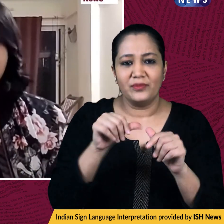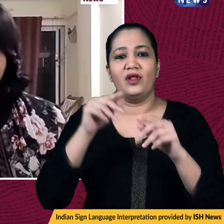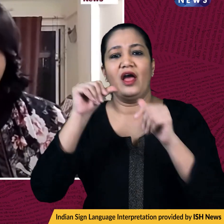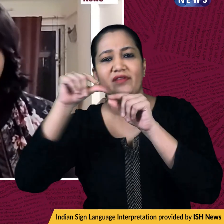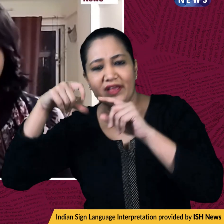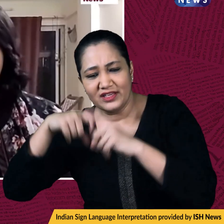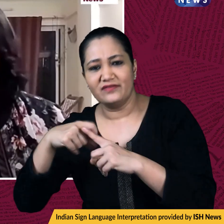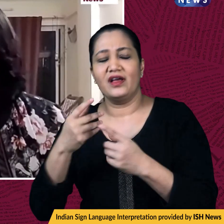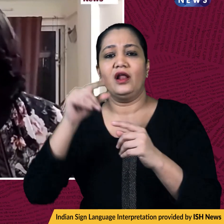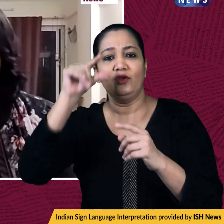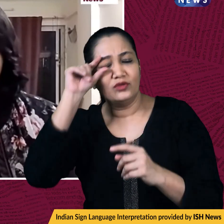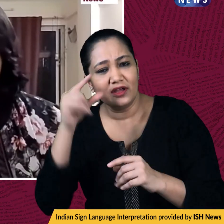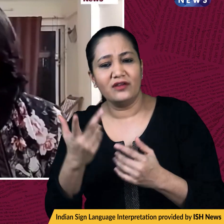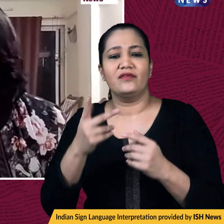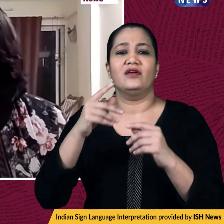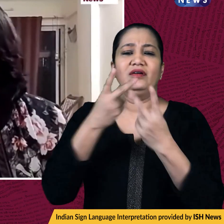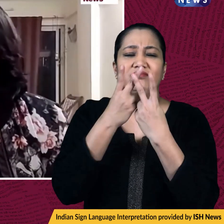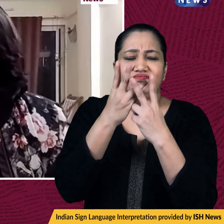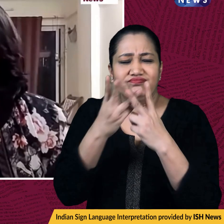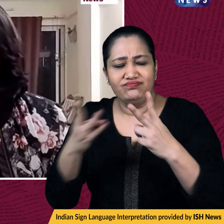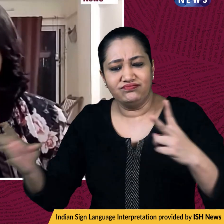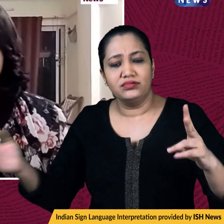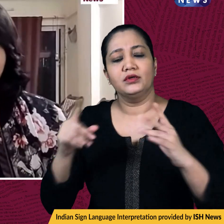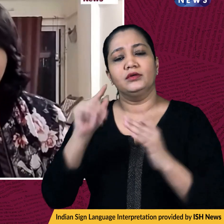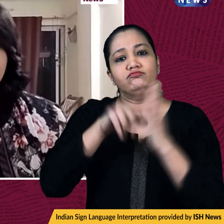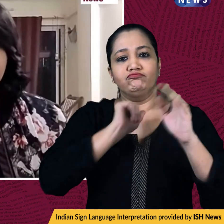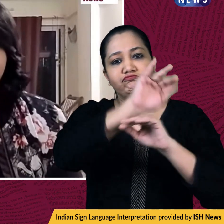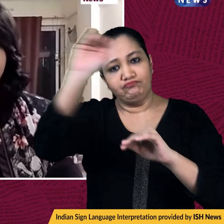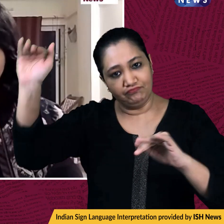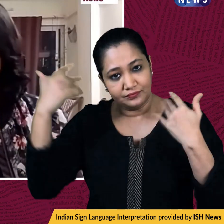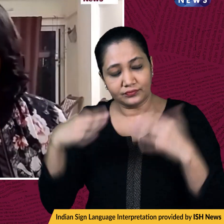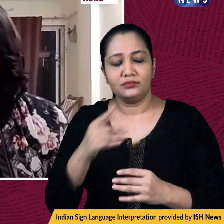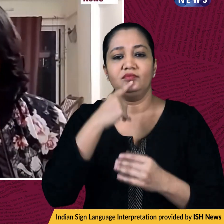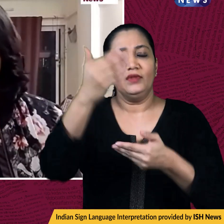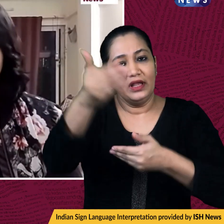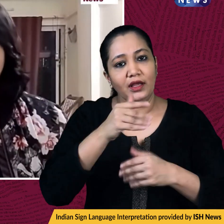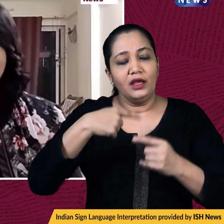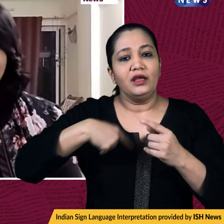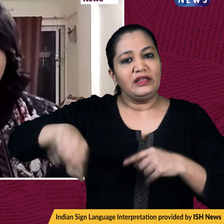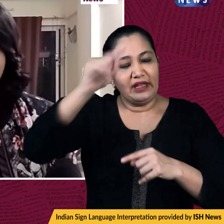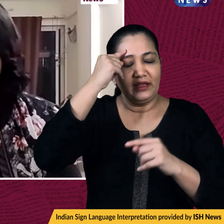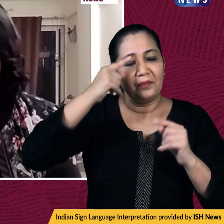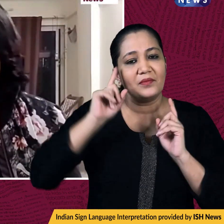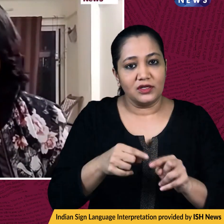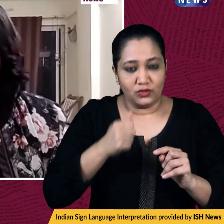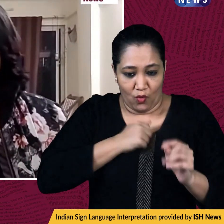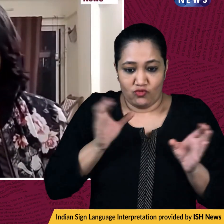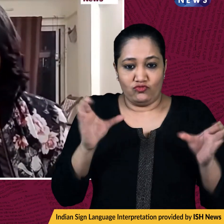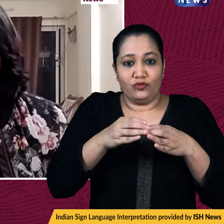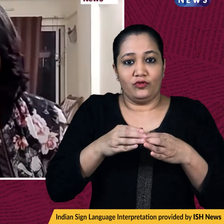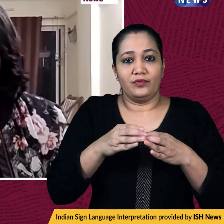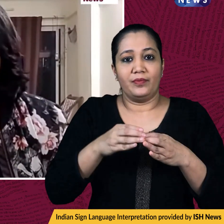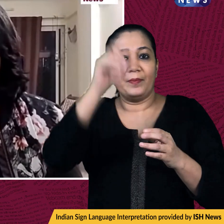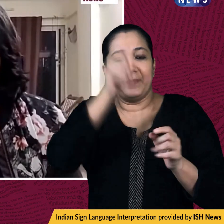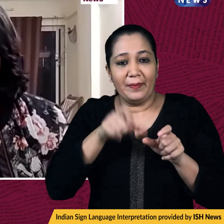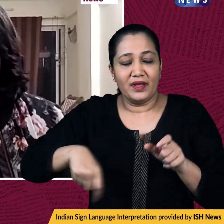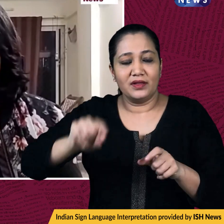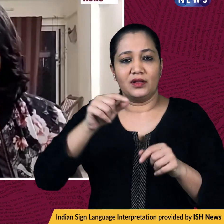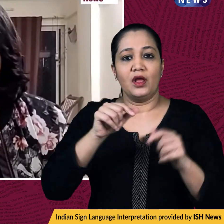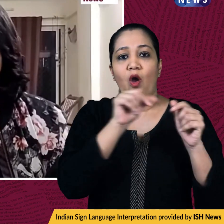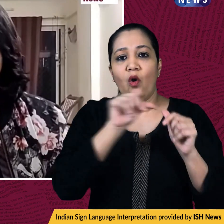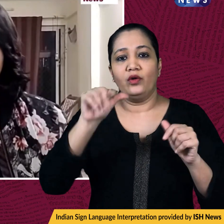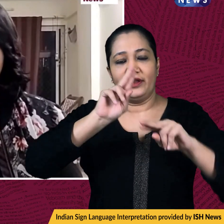Some tragic news coming in from Jharkhand as well. According to officials, 5 people, including 4 women, were found dead